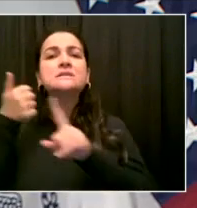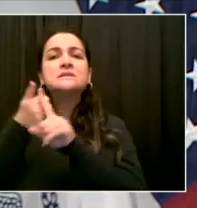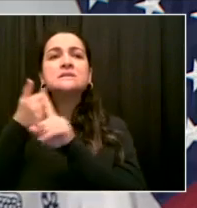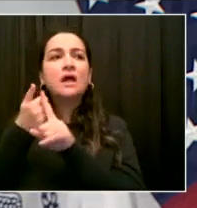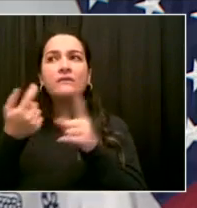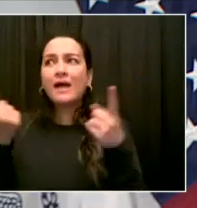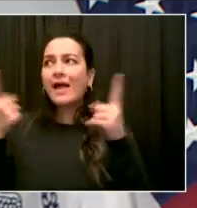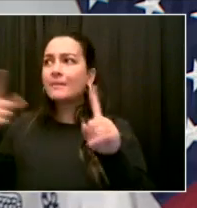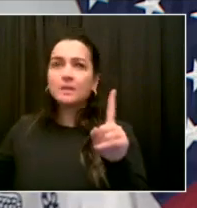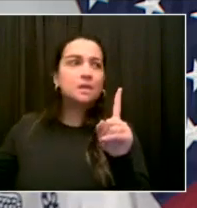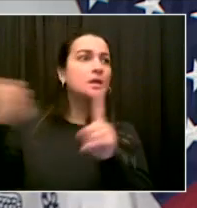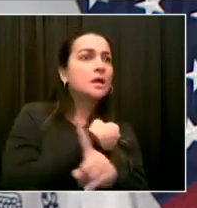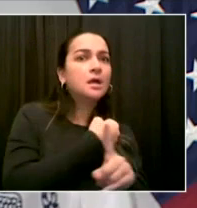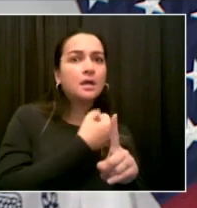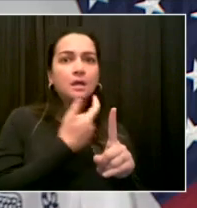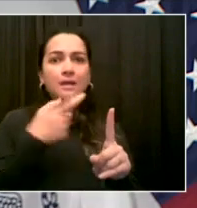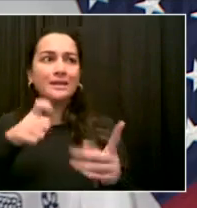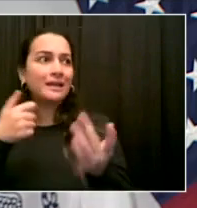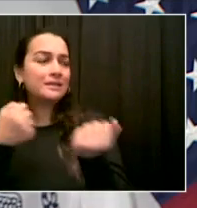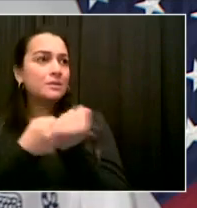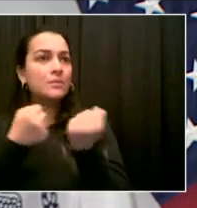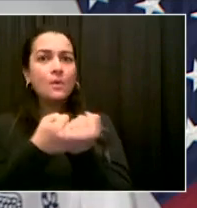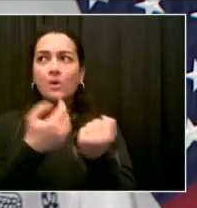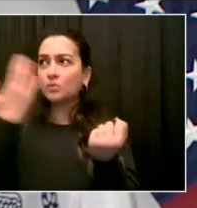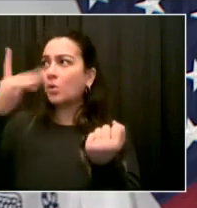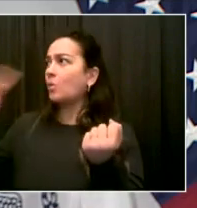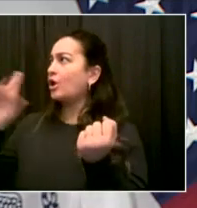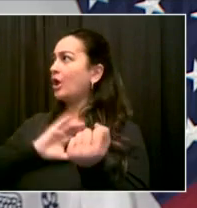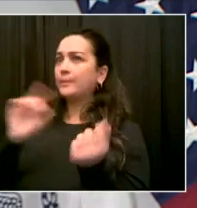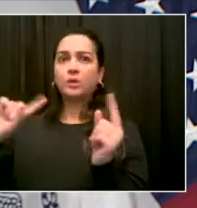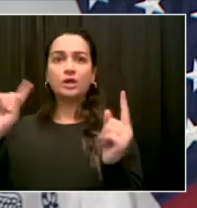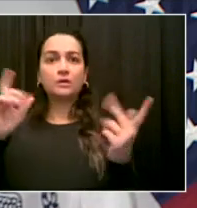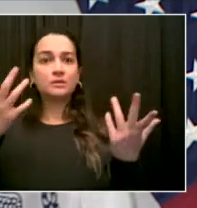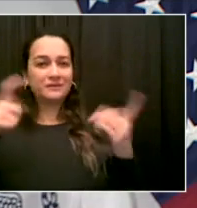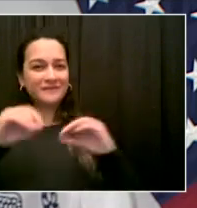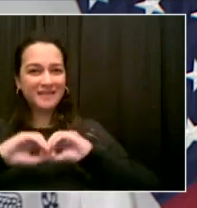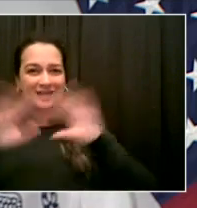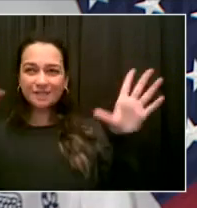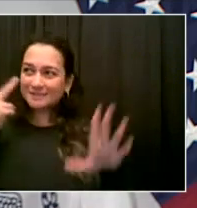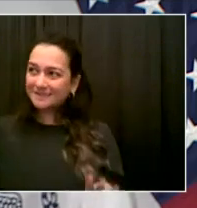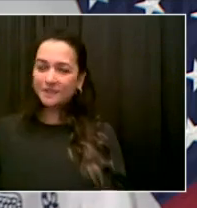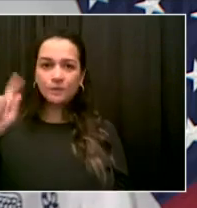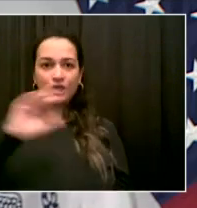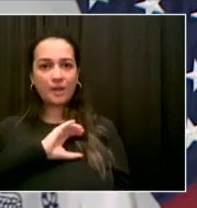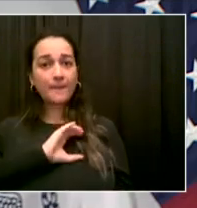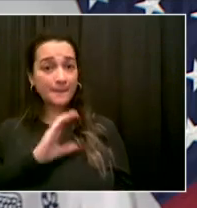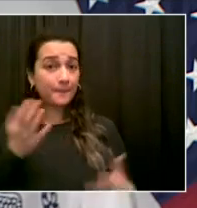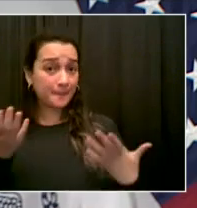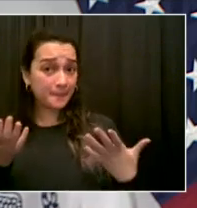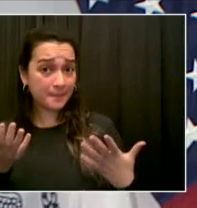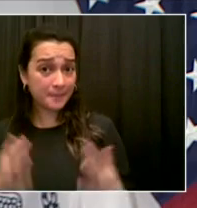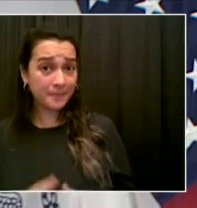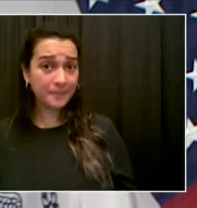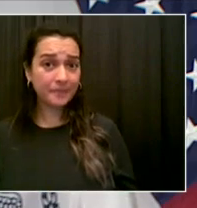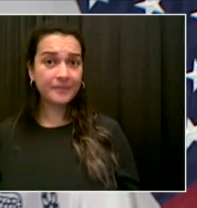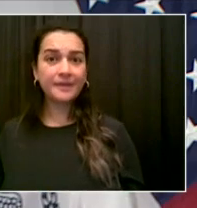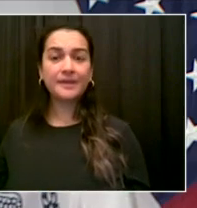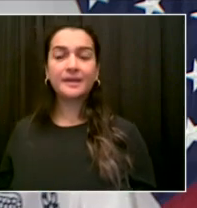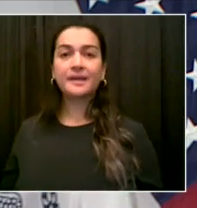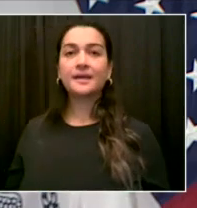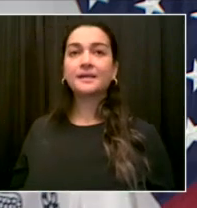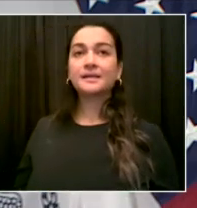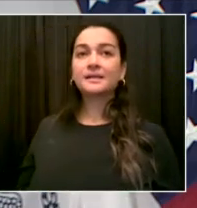like they're in direct danger, we want folks to call 911. But for a typical situation, if there's a homeless person in need of some broader